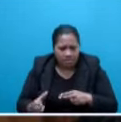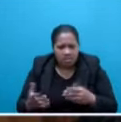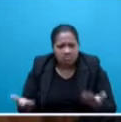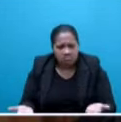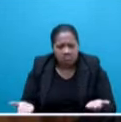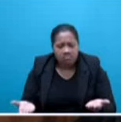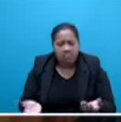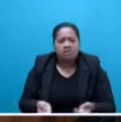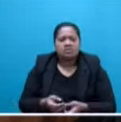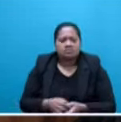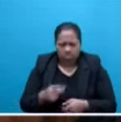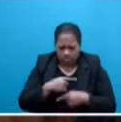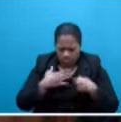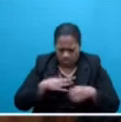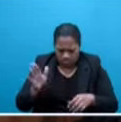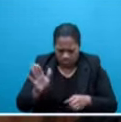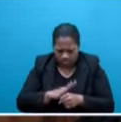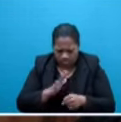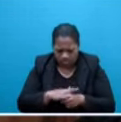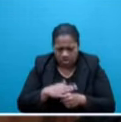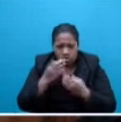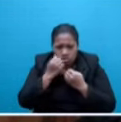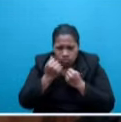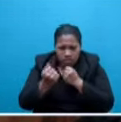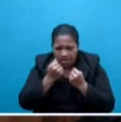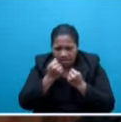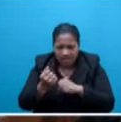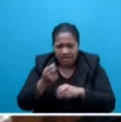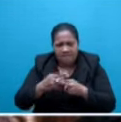make sugarcane farming a lucrative industry.